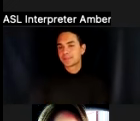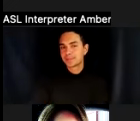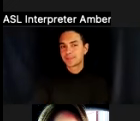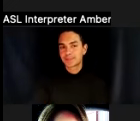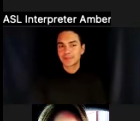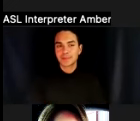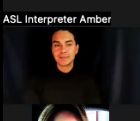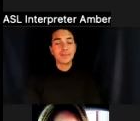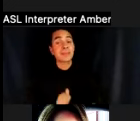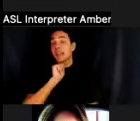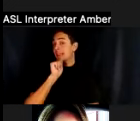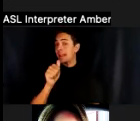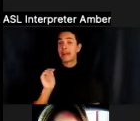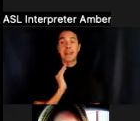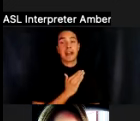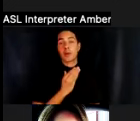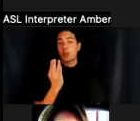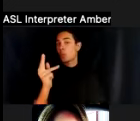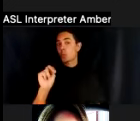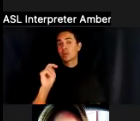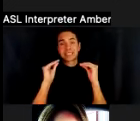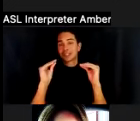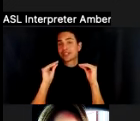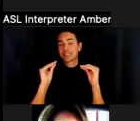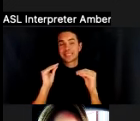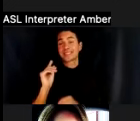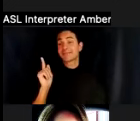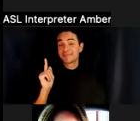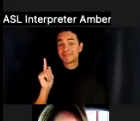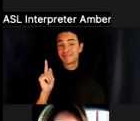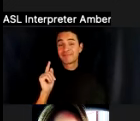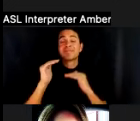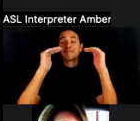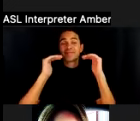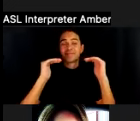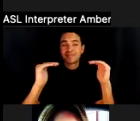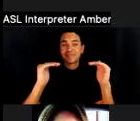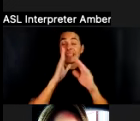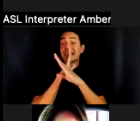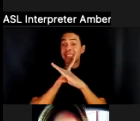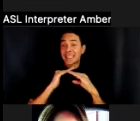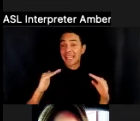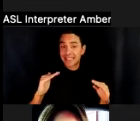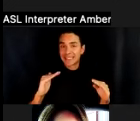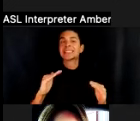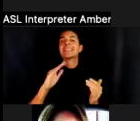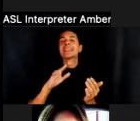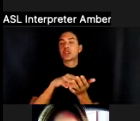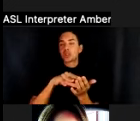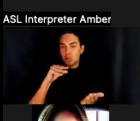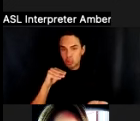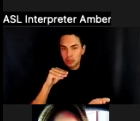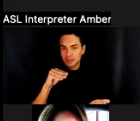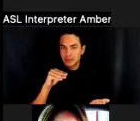So not our own teachings. So silence is learned, right? But it is loud. There's a tendency